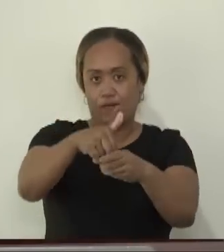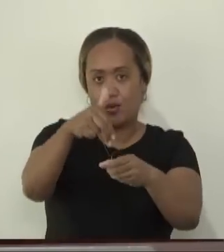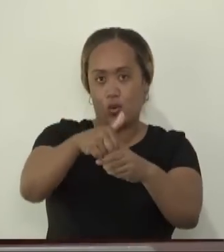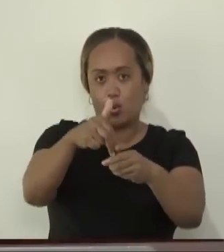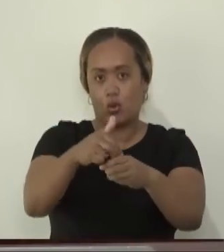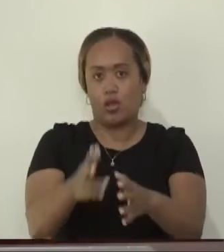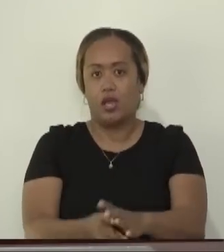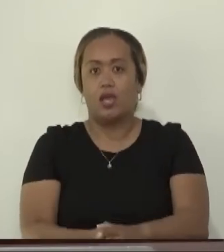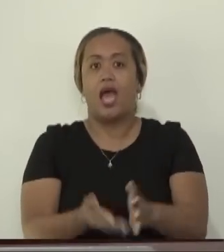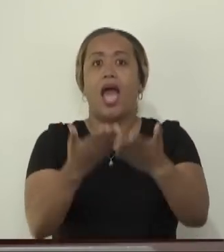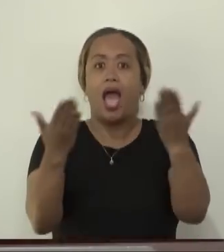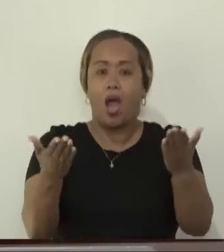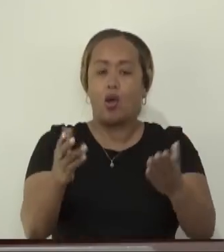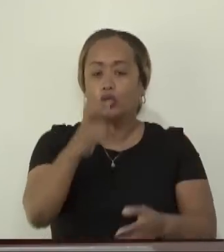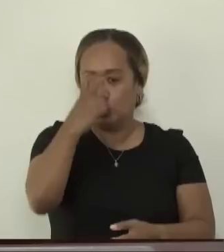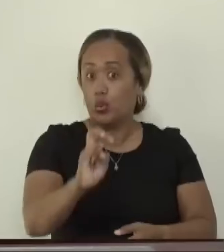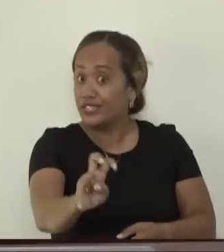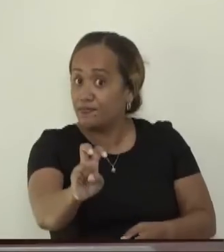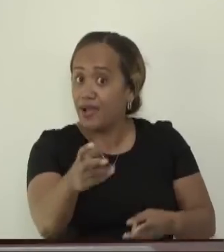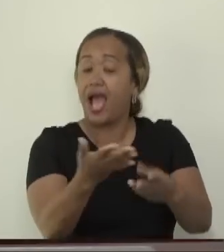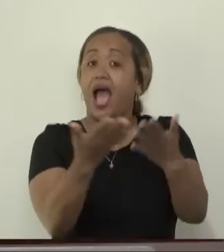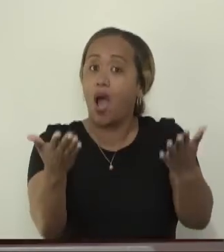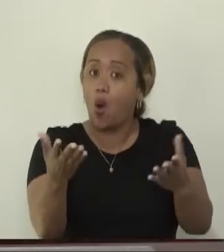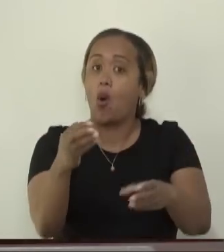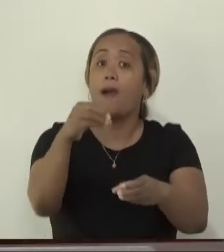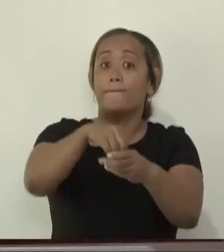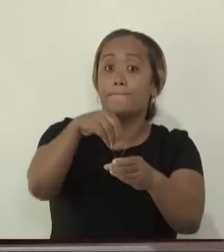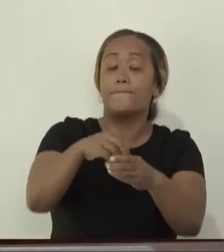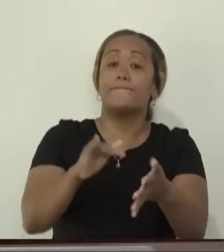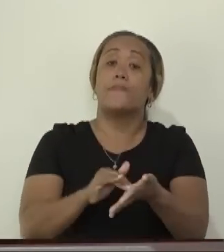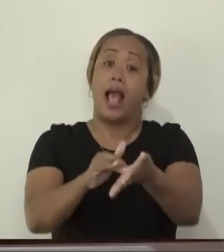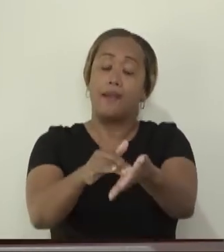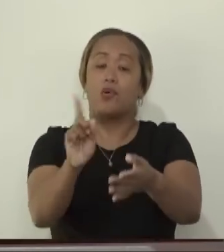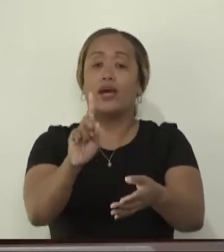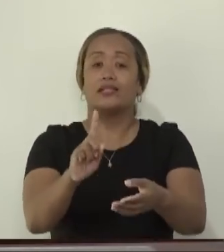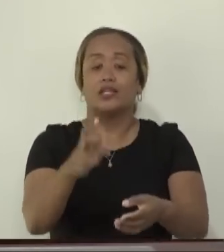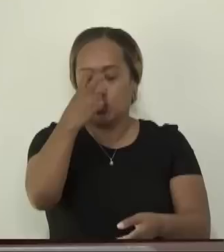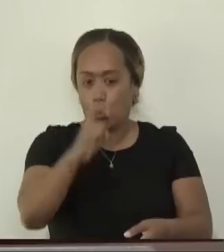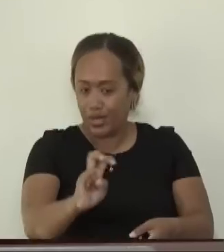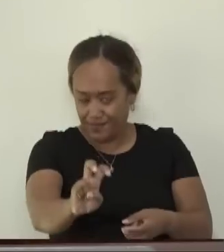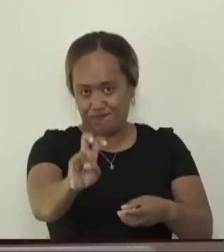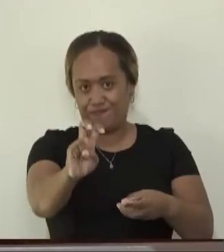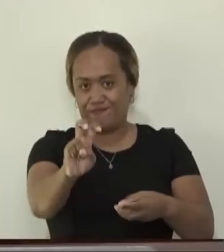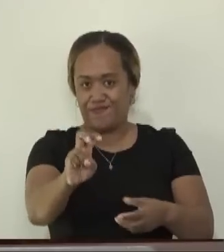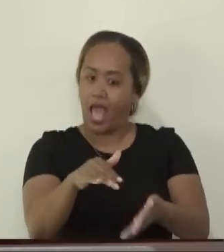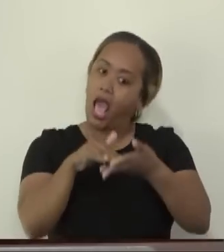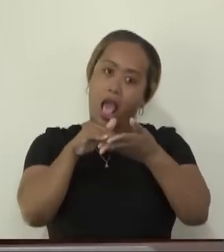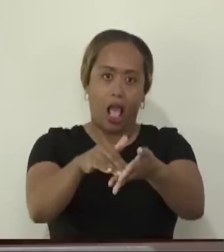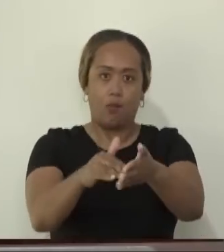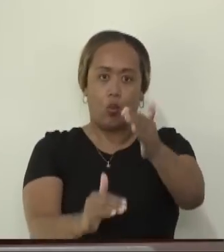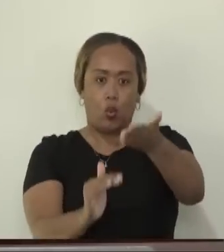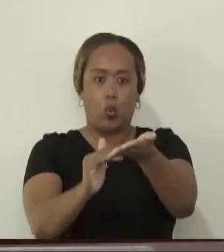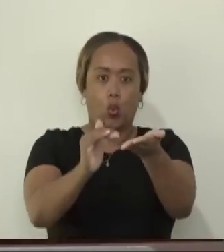by recovery in tourism and associated sectors. This rebound in tourism catalyzed